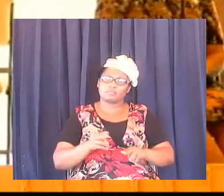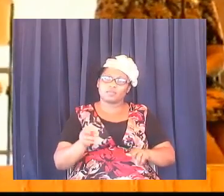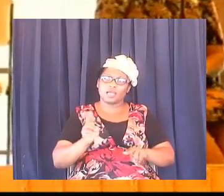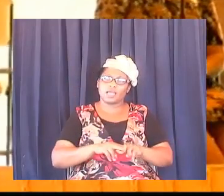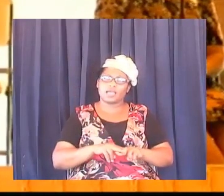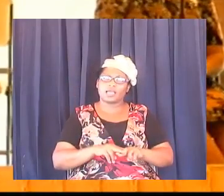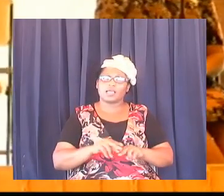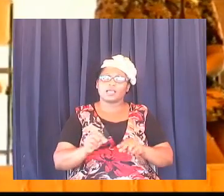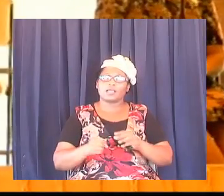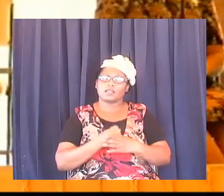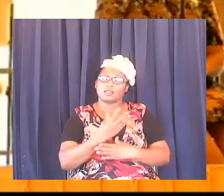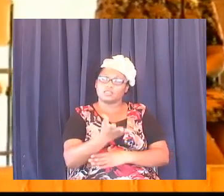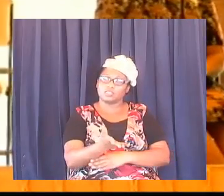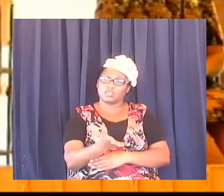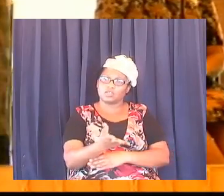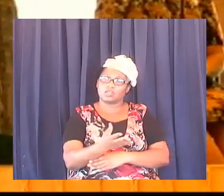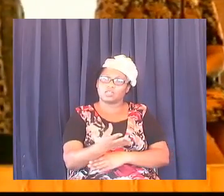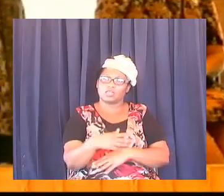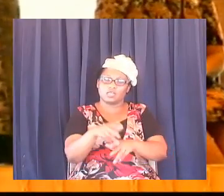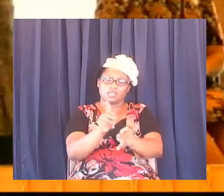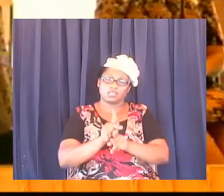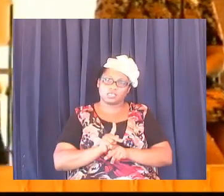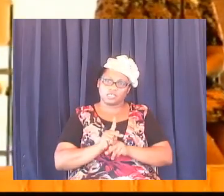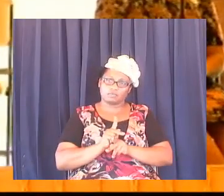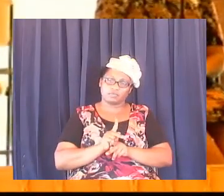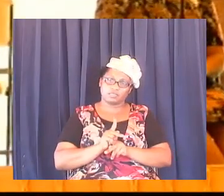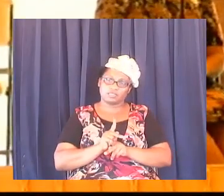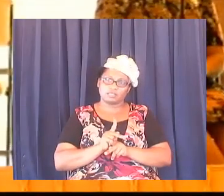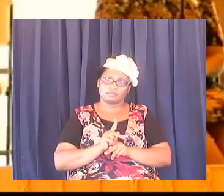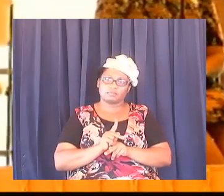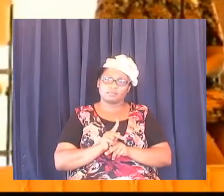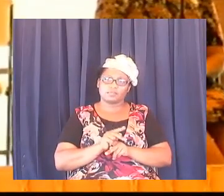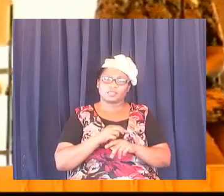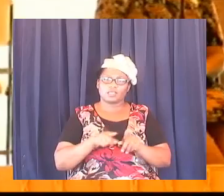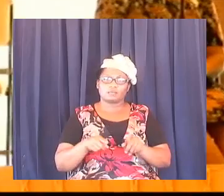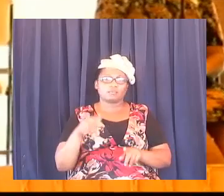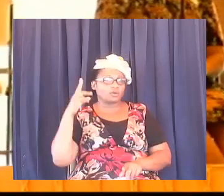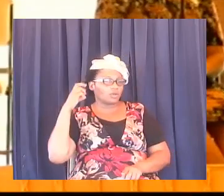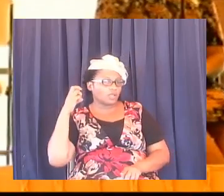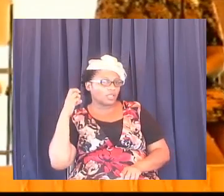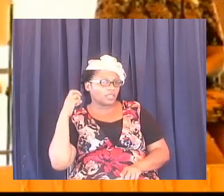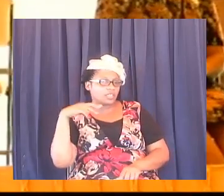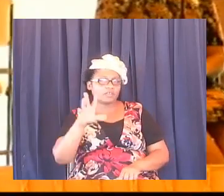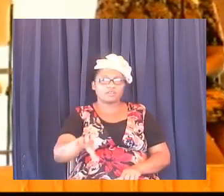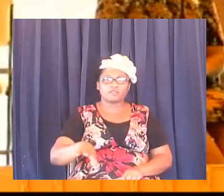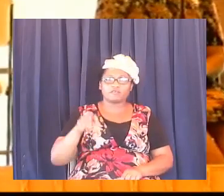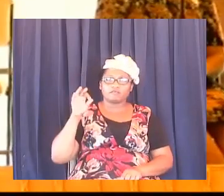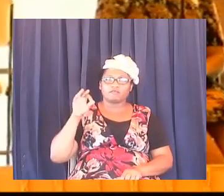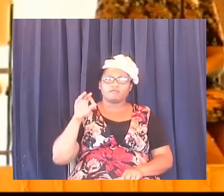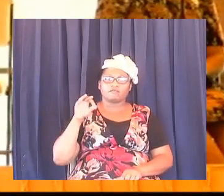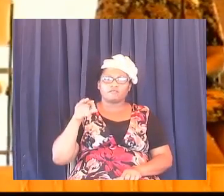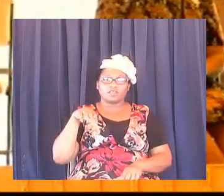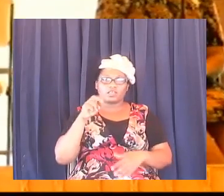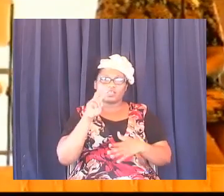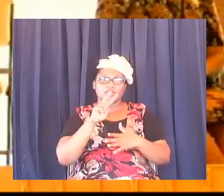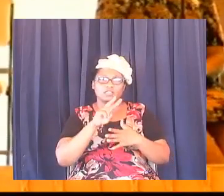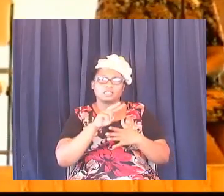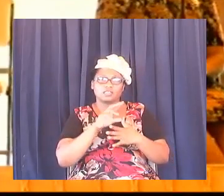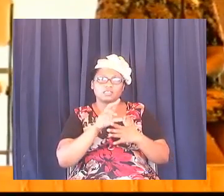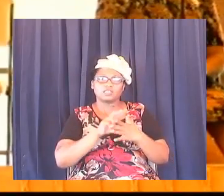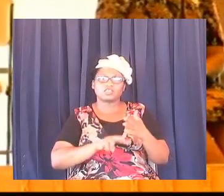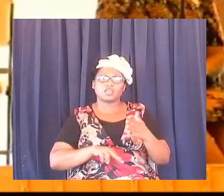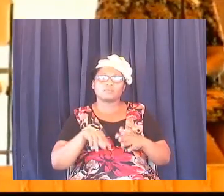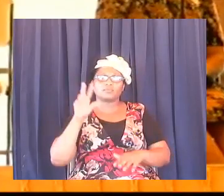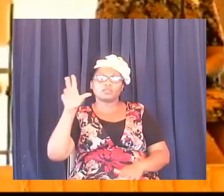it, dress it and keep it. Praise God. But here you find it in chapter 3 where the